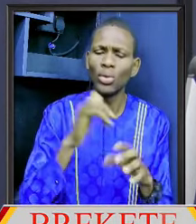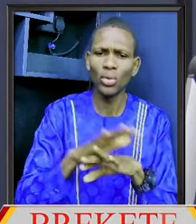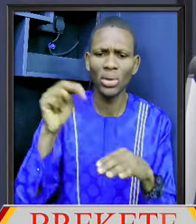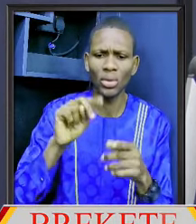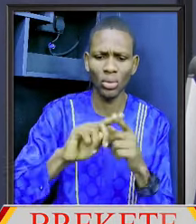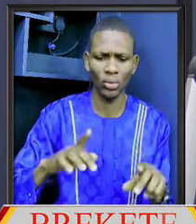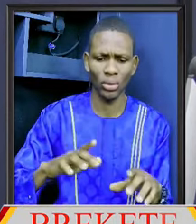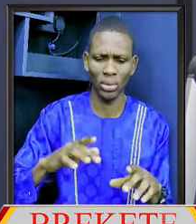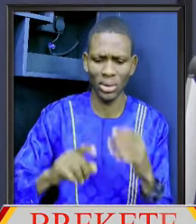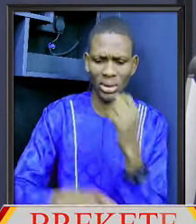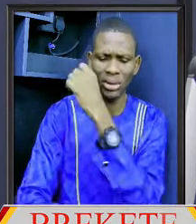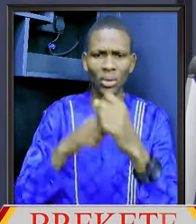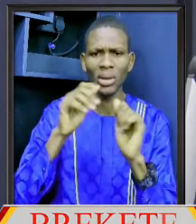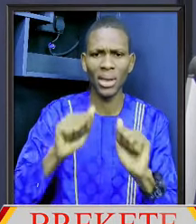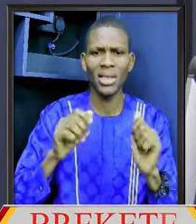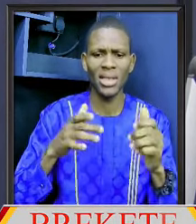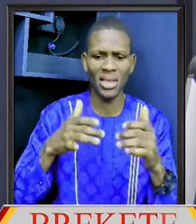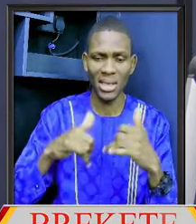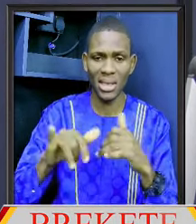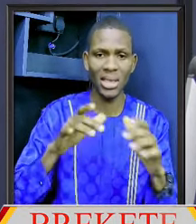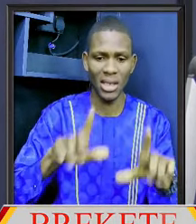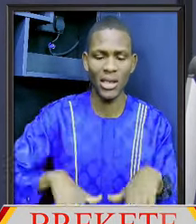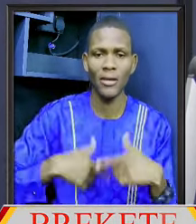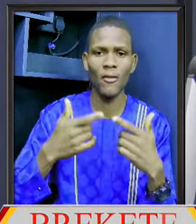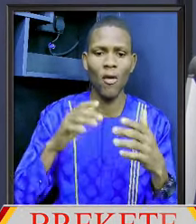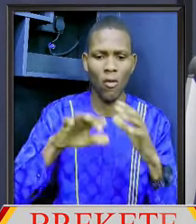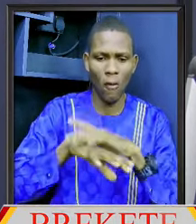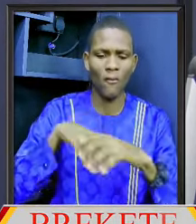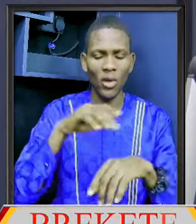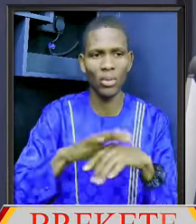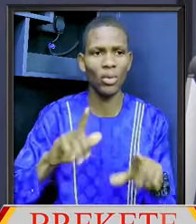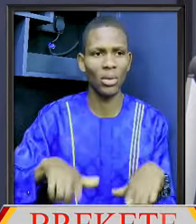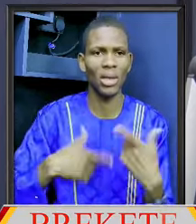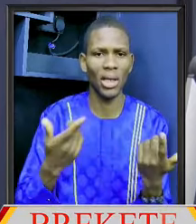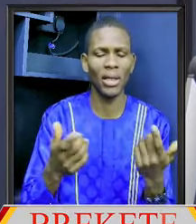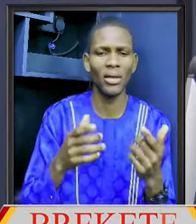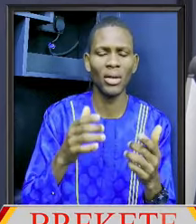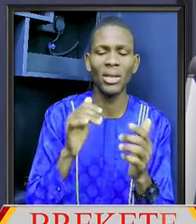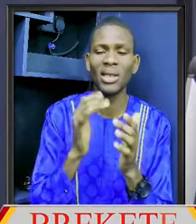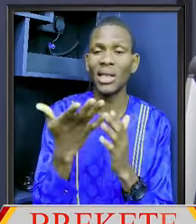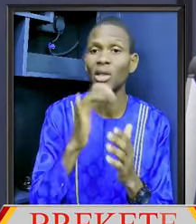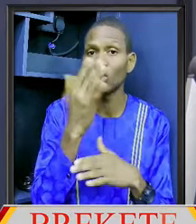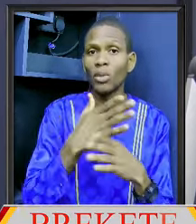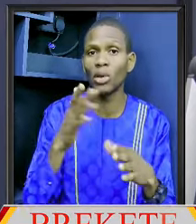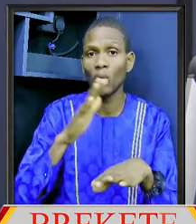comfortable life. There is what we call goodwill associated with your office.